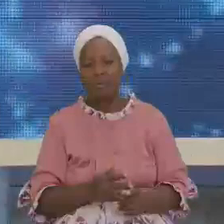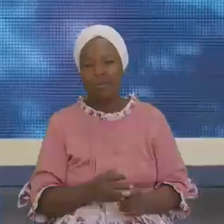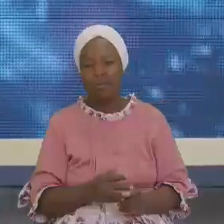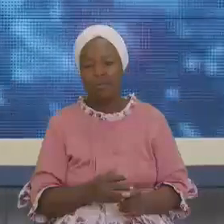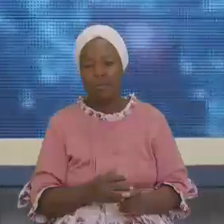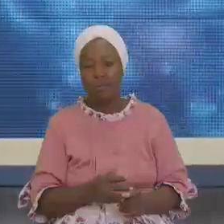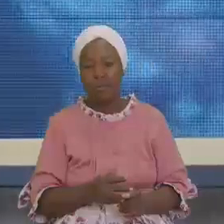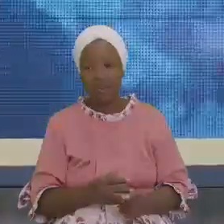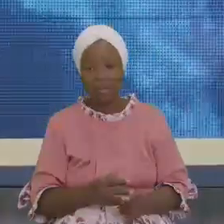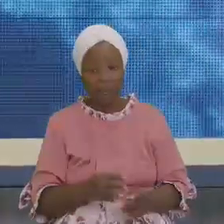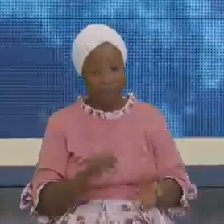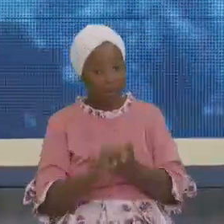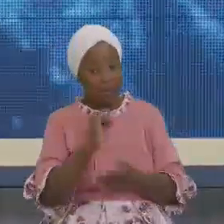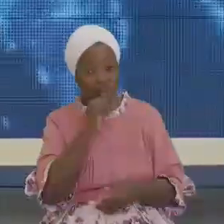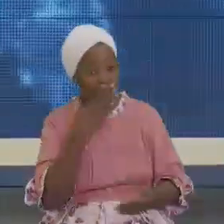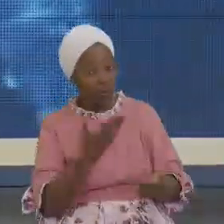That's not good reasoning.